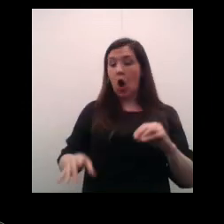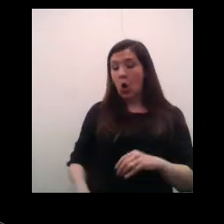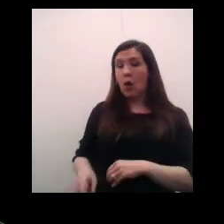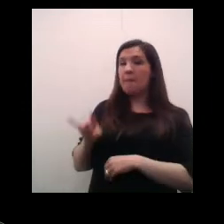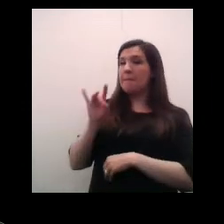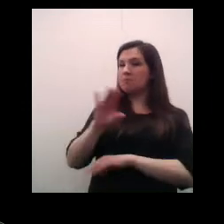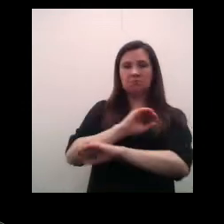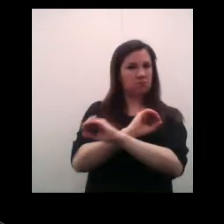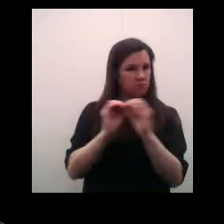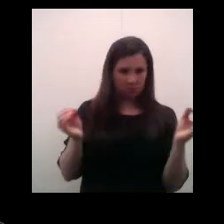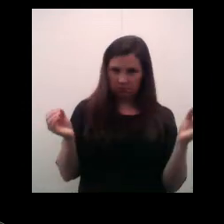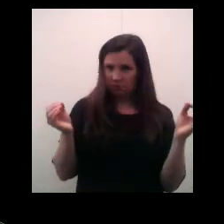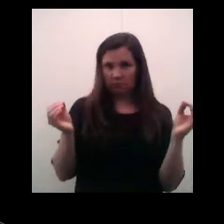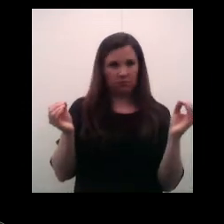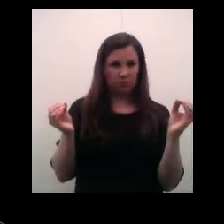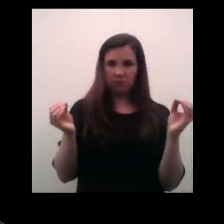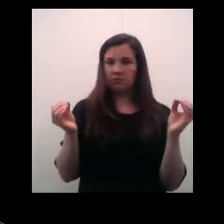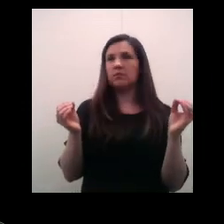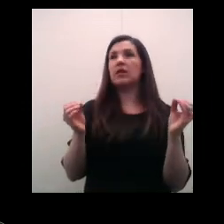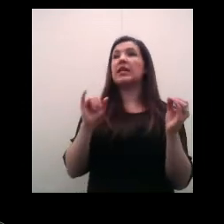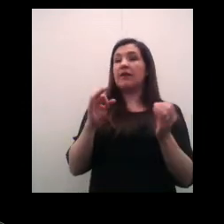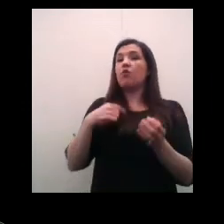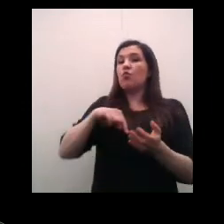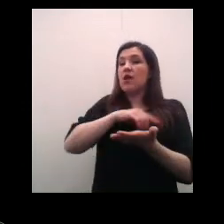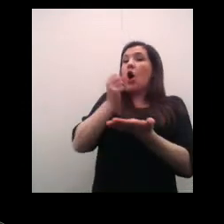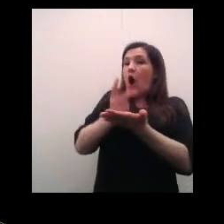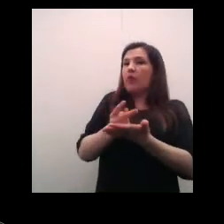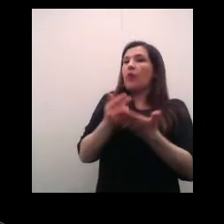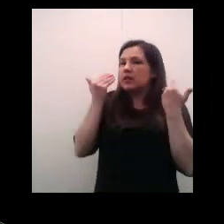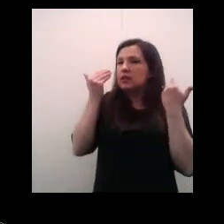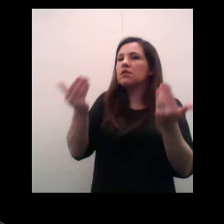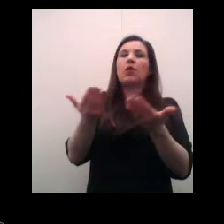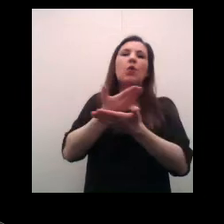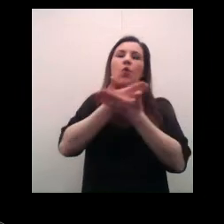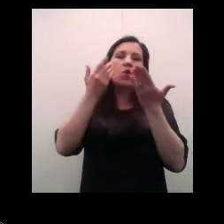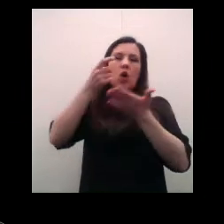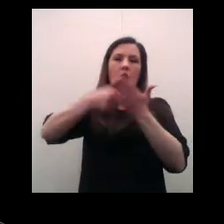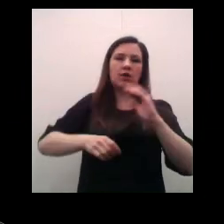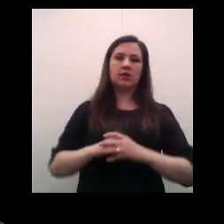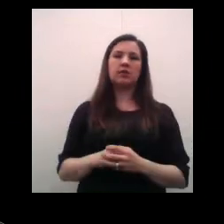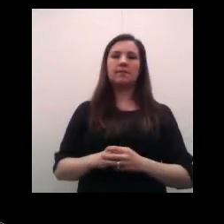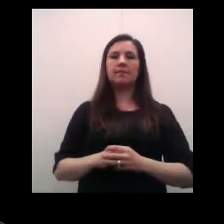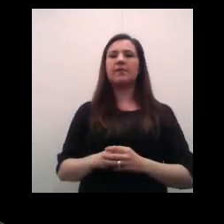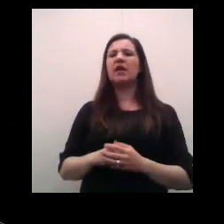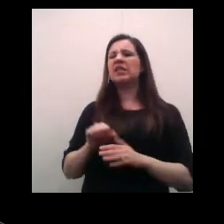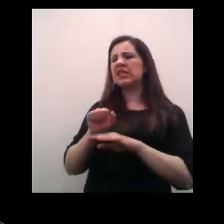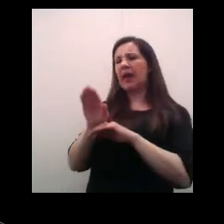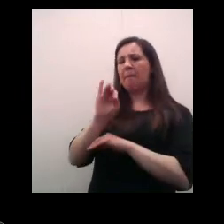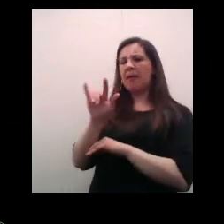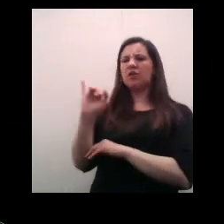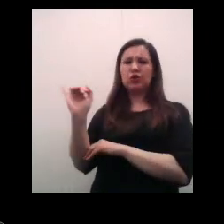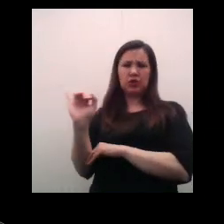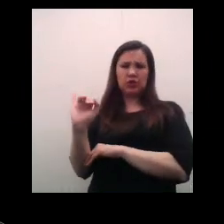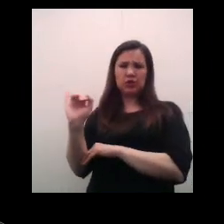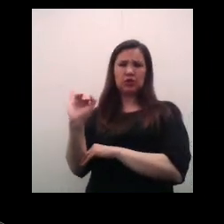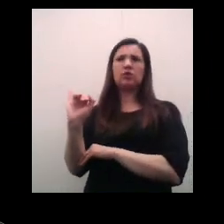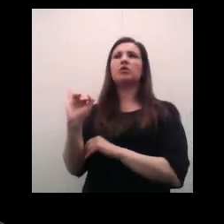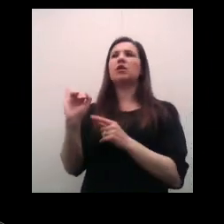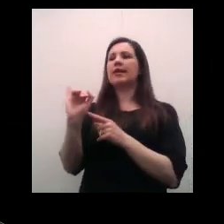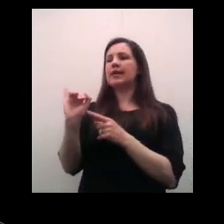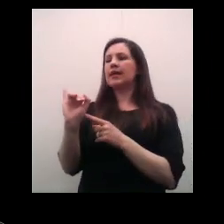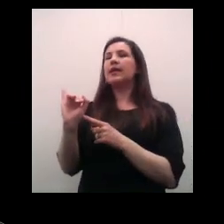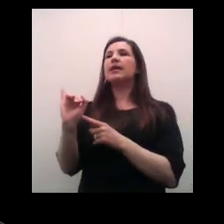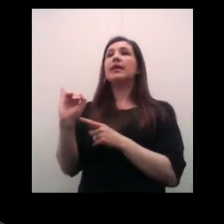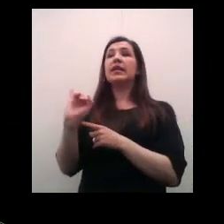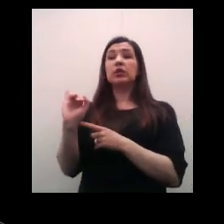expenses for people who we authorize a rabies vaccine. Your insurance will be billed, and if whatever your